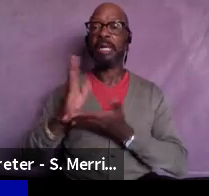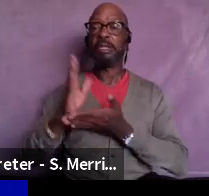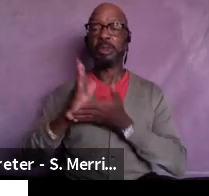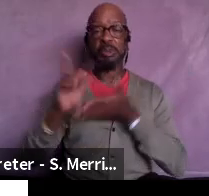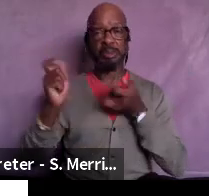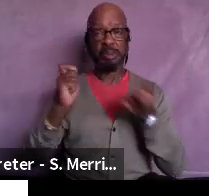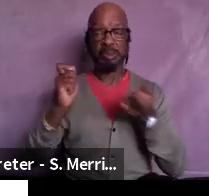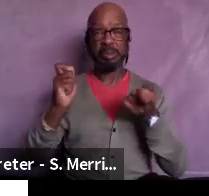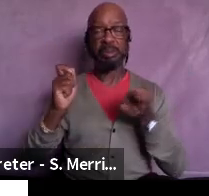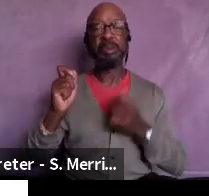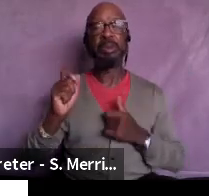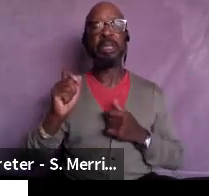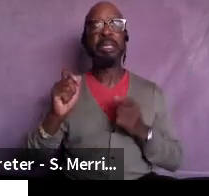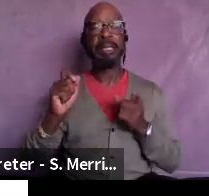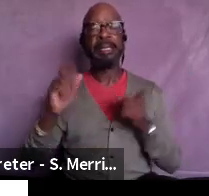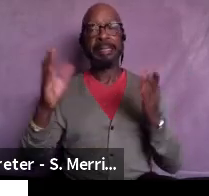please.